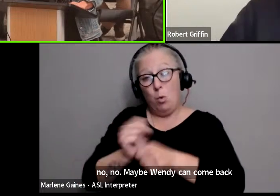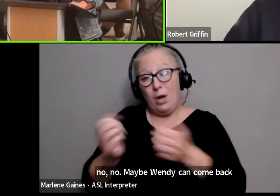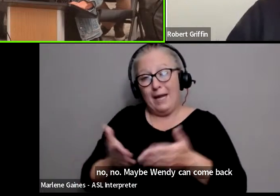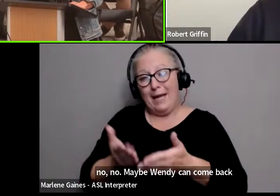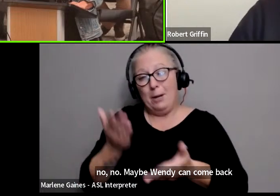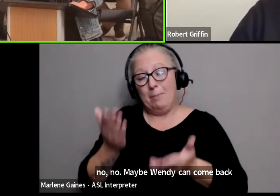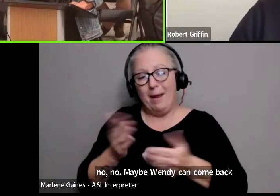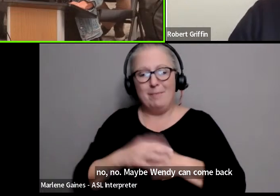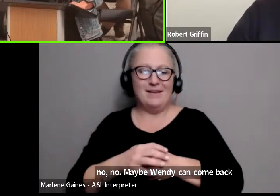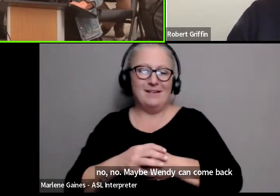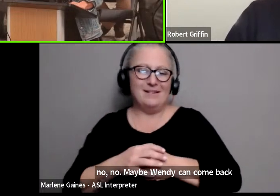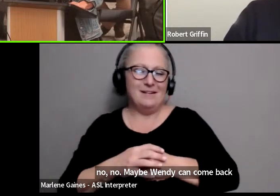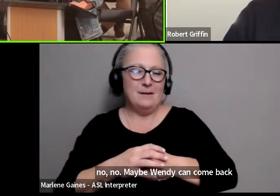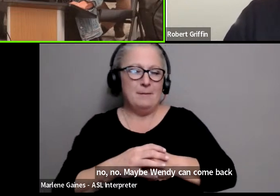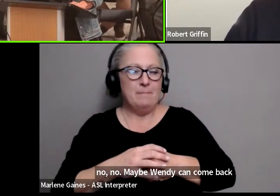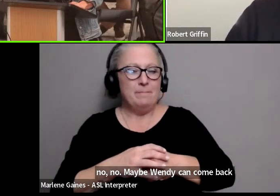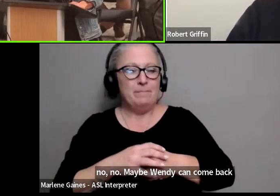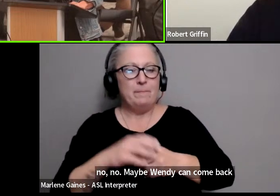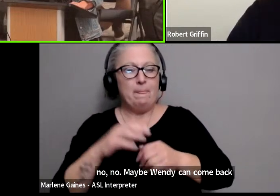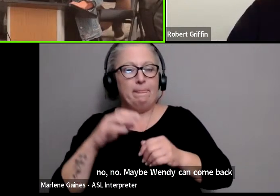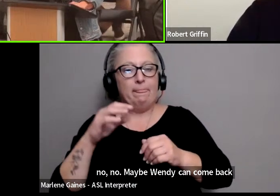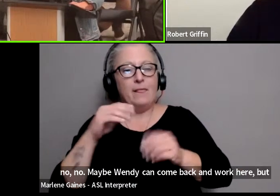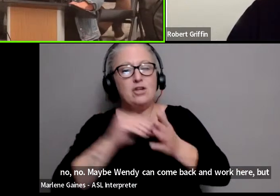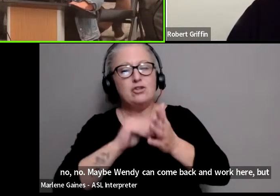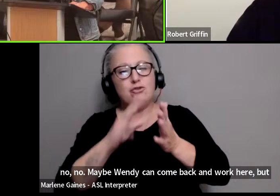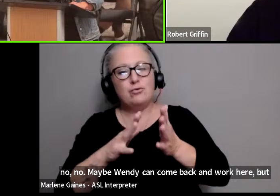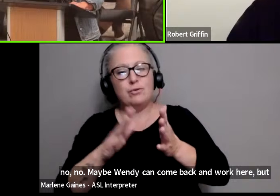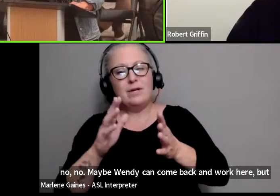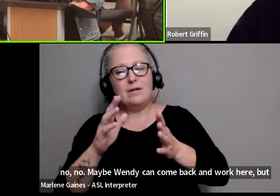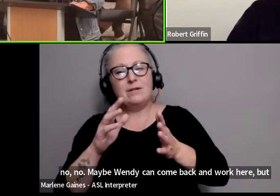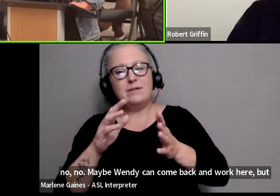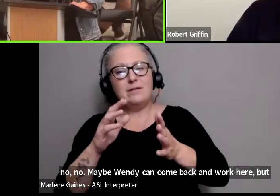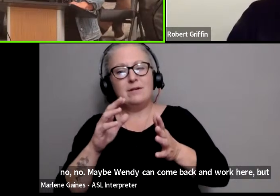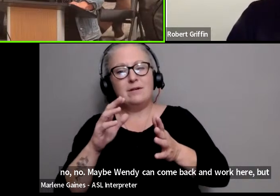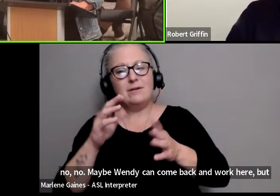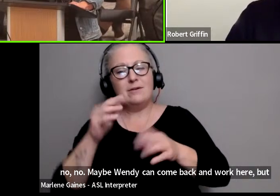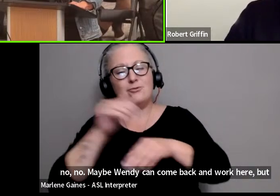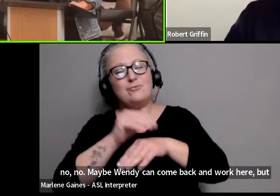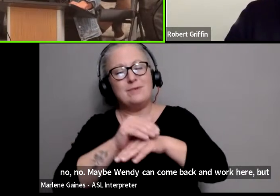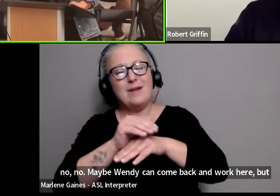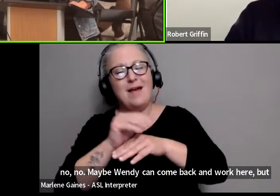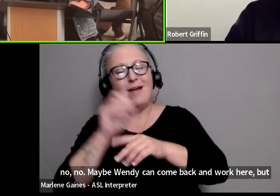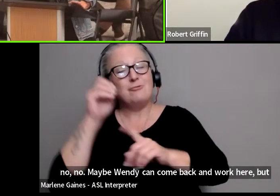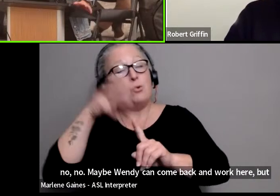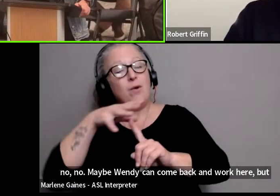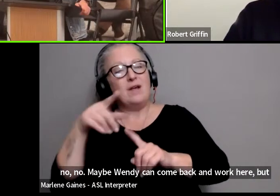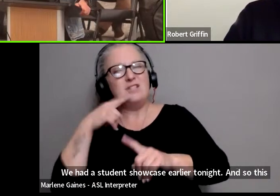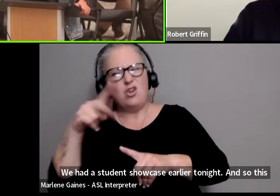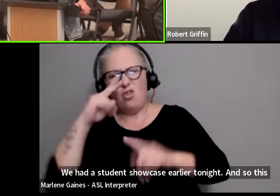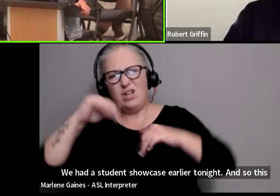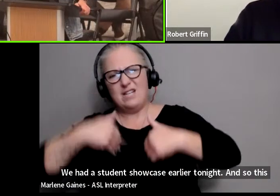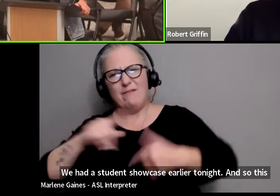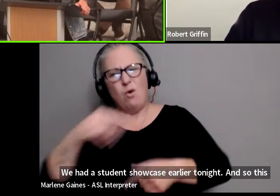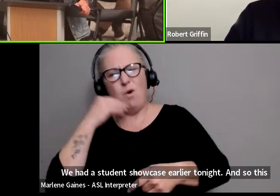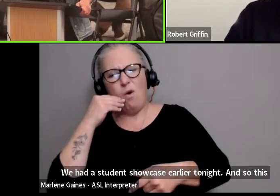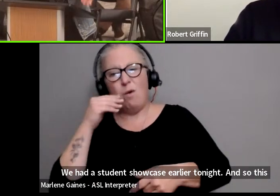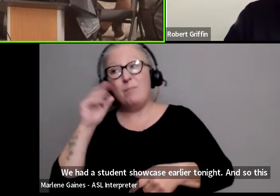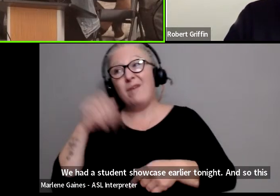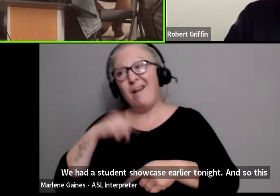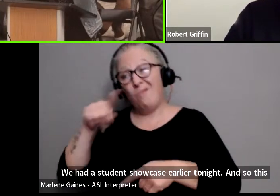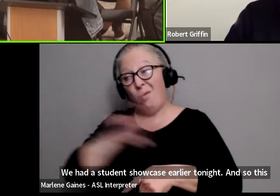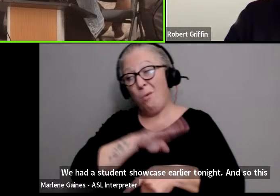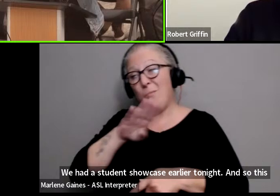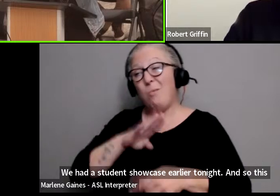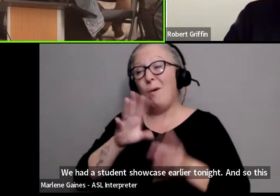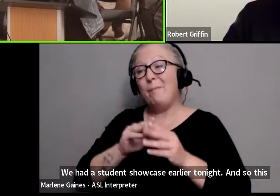But we had a student showcase earlier tonight. And so this kid's like, you look tired. You got to go home. I'm like, I'm going to go to the board meeting. And